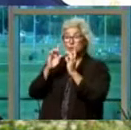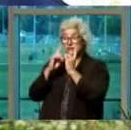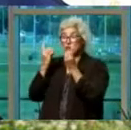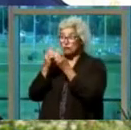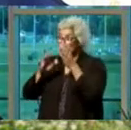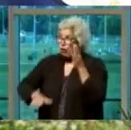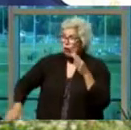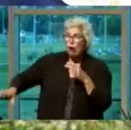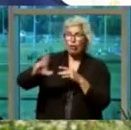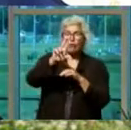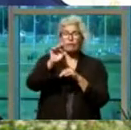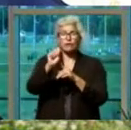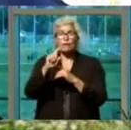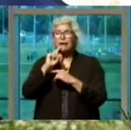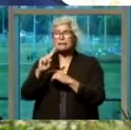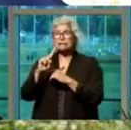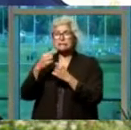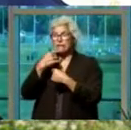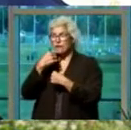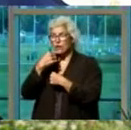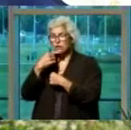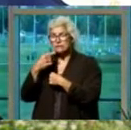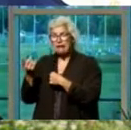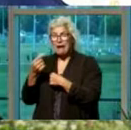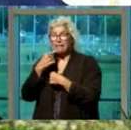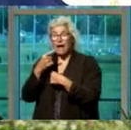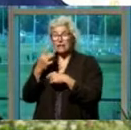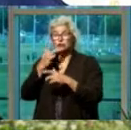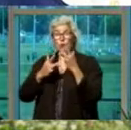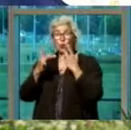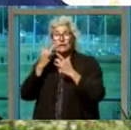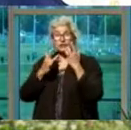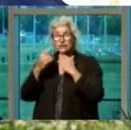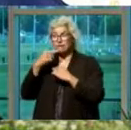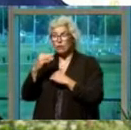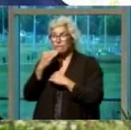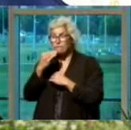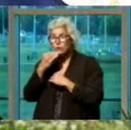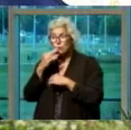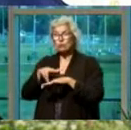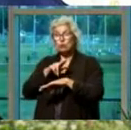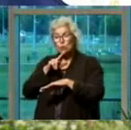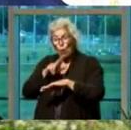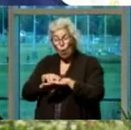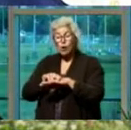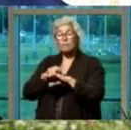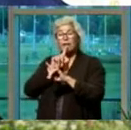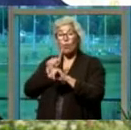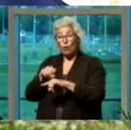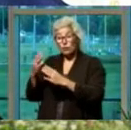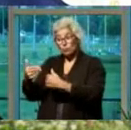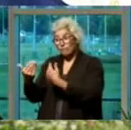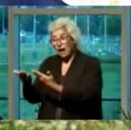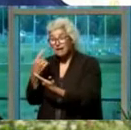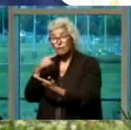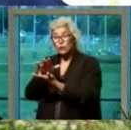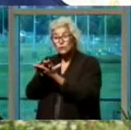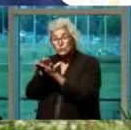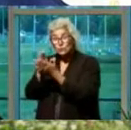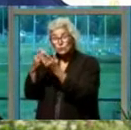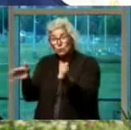States are now being told that shortages exist in the food normally ordered for and provided for our school